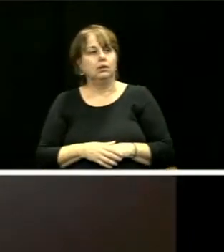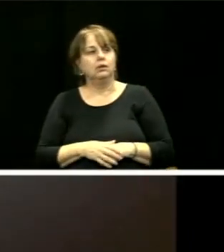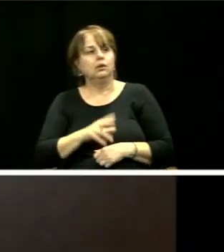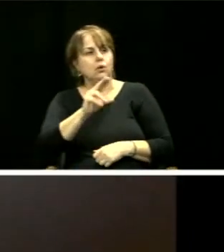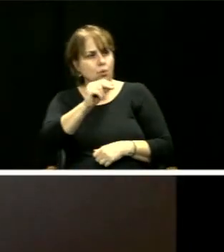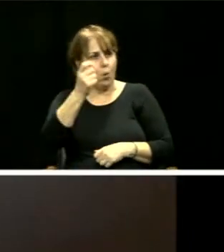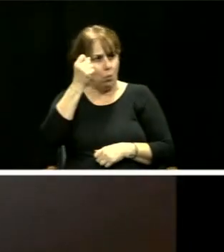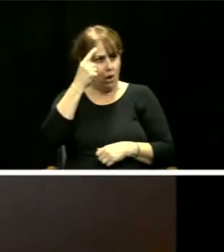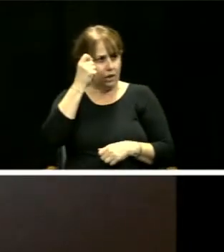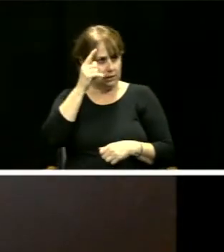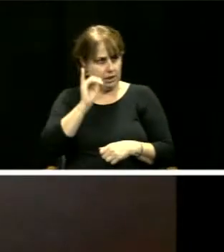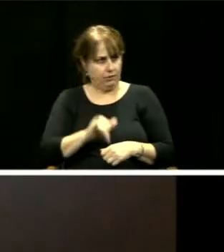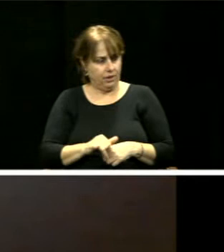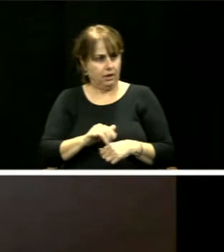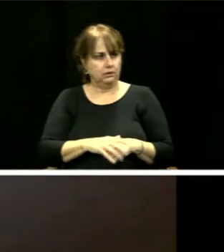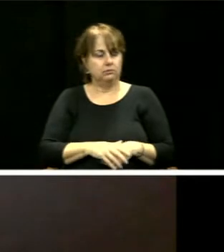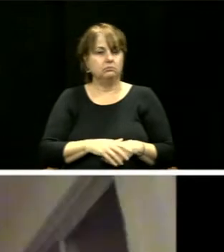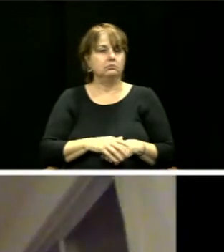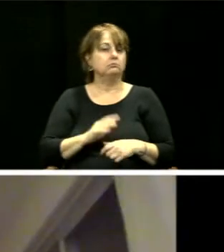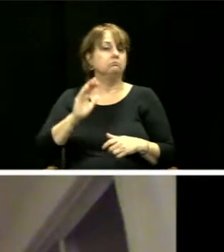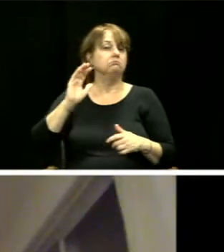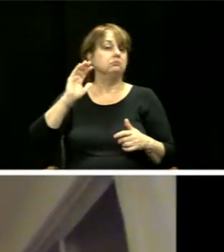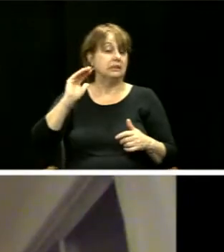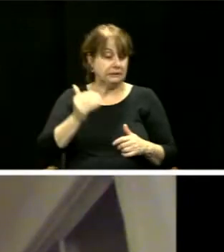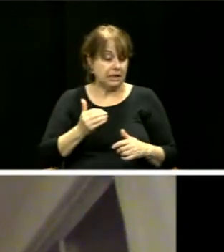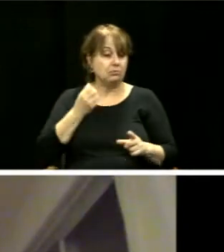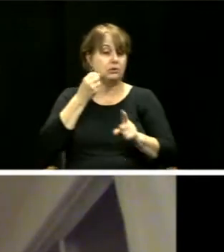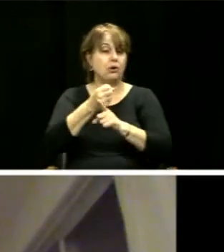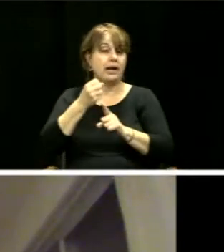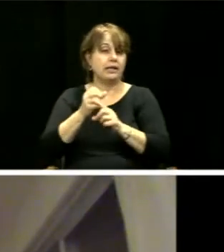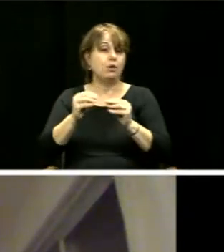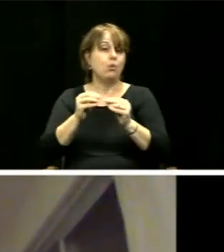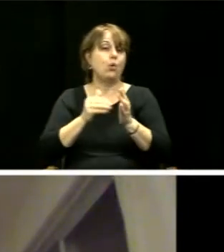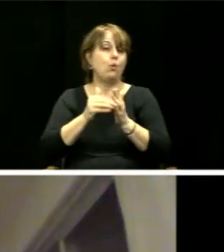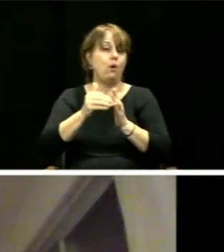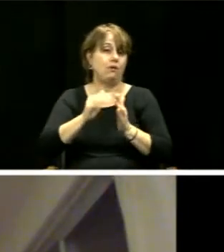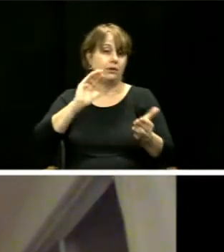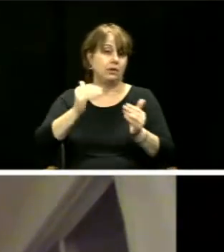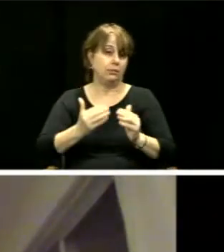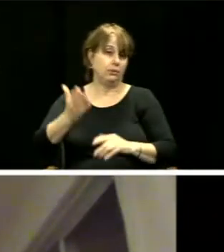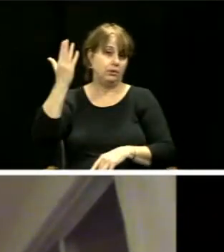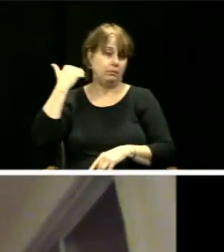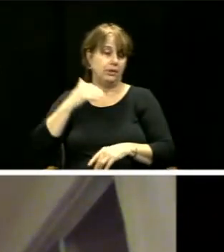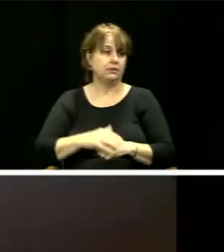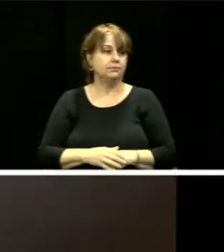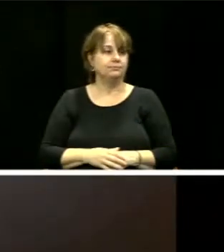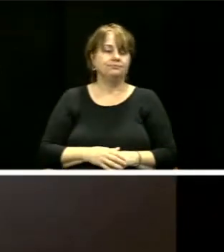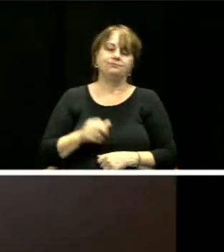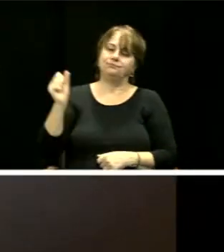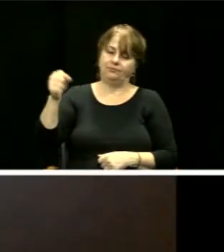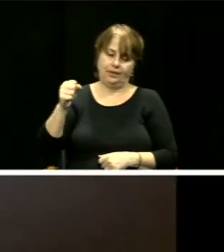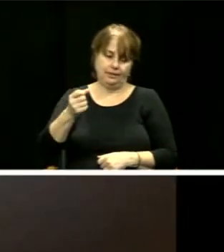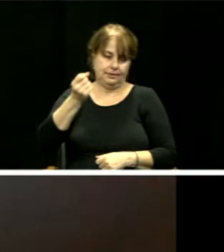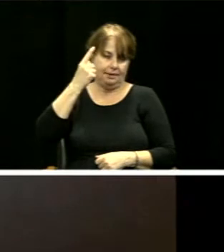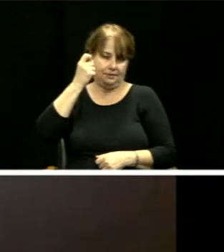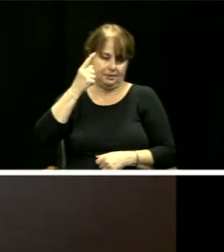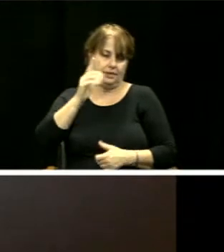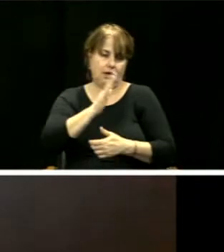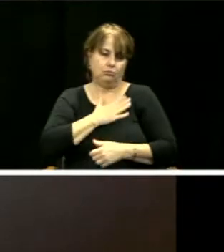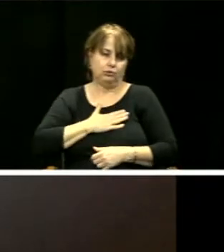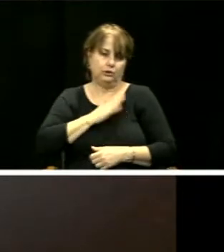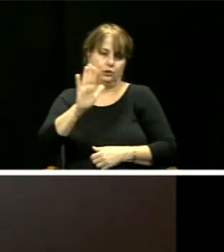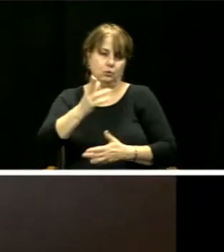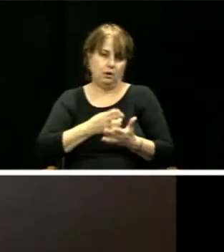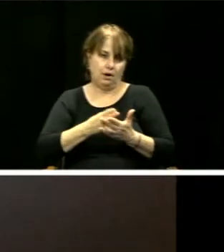And it does appear that they're hitting more often than they ever have in the recent past. I do, and I appreciate your honesty. I mean, one of the